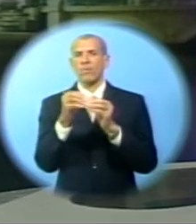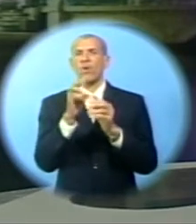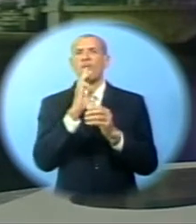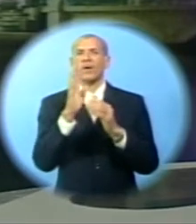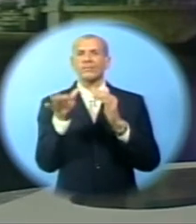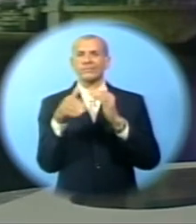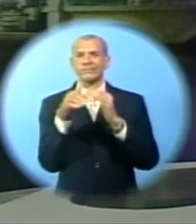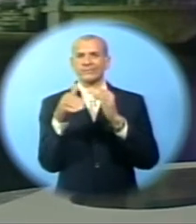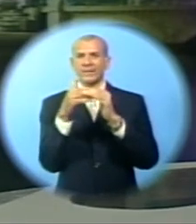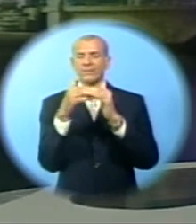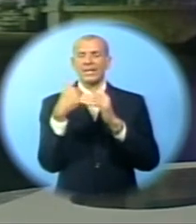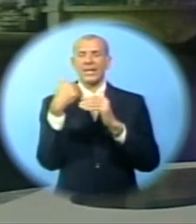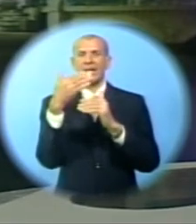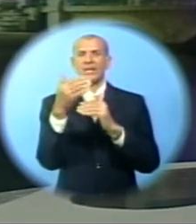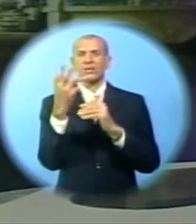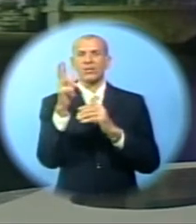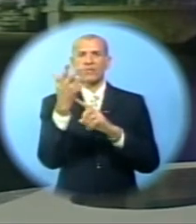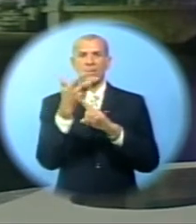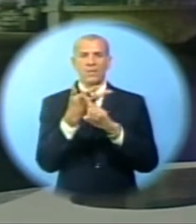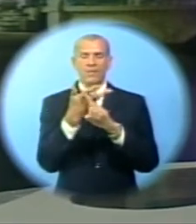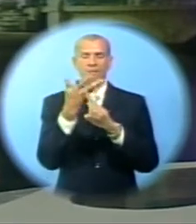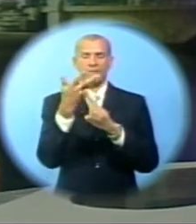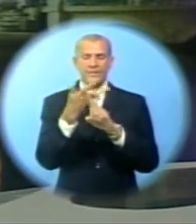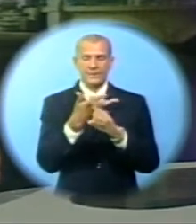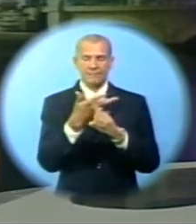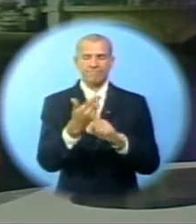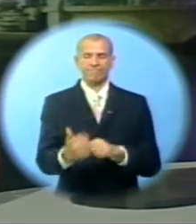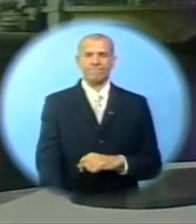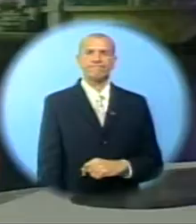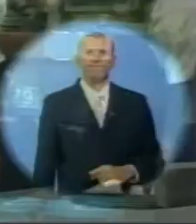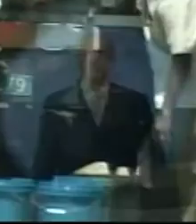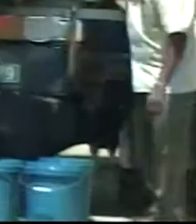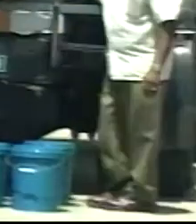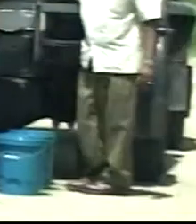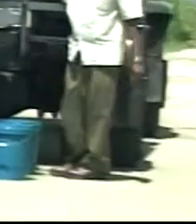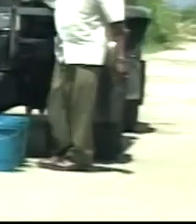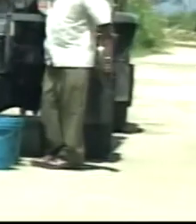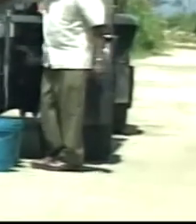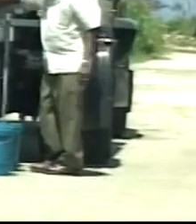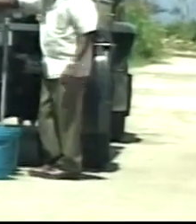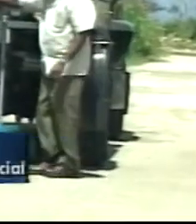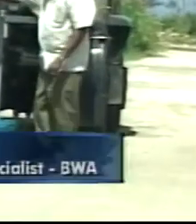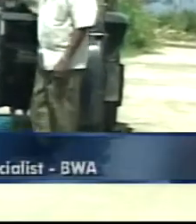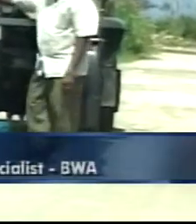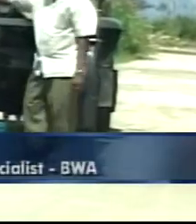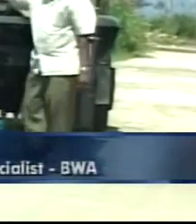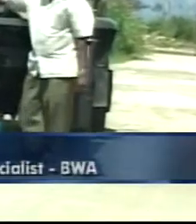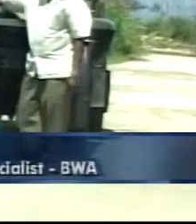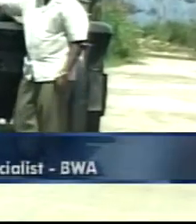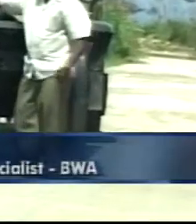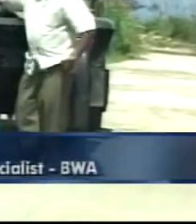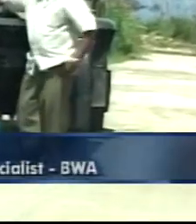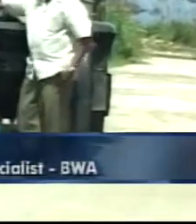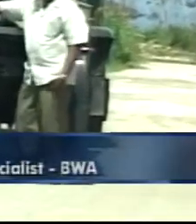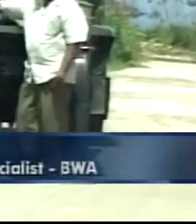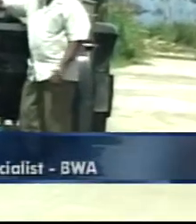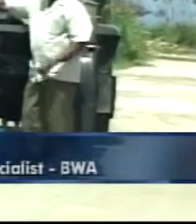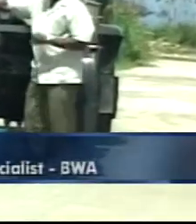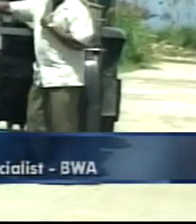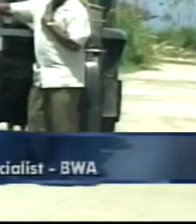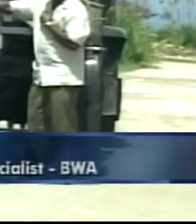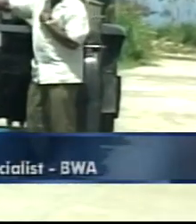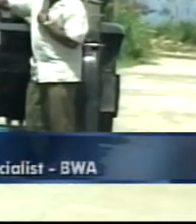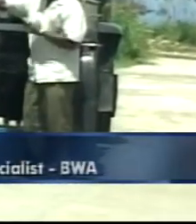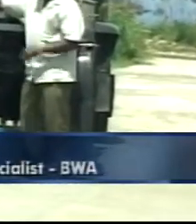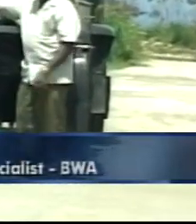water outages over the next 3 months. Drought will continue to cause water outages in St. John,